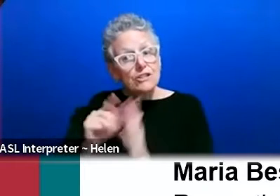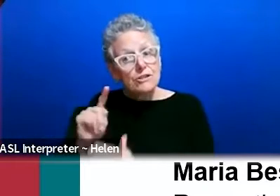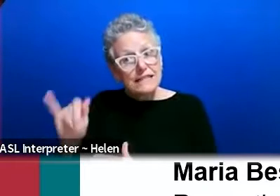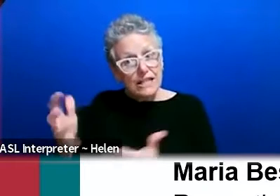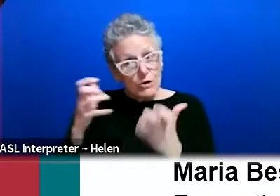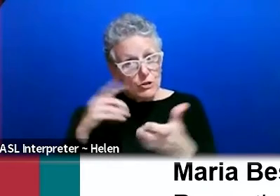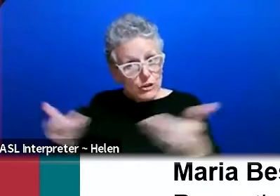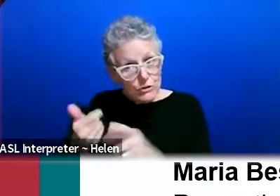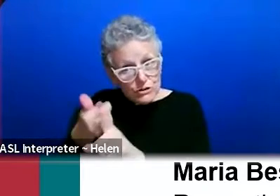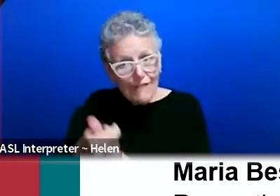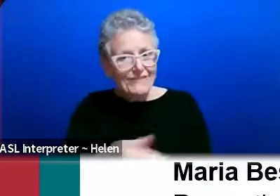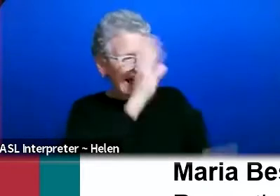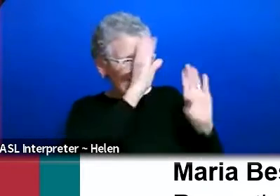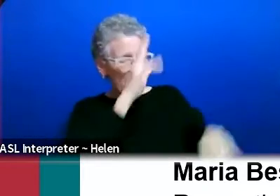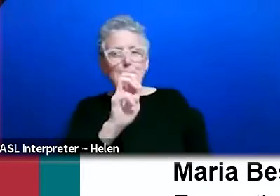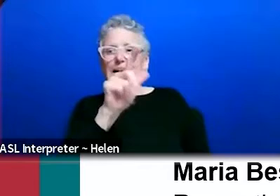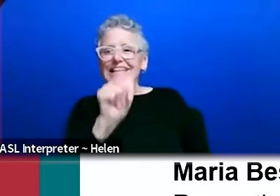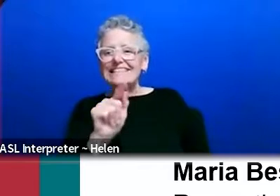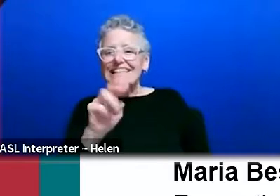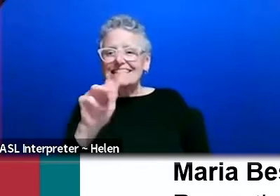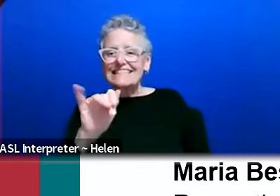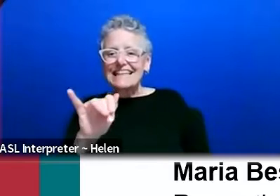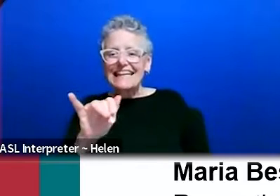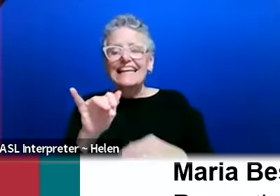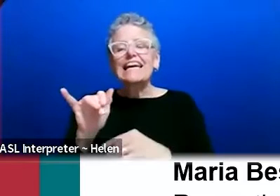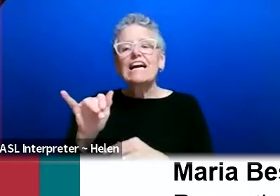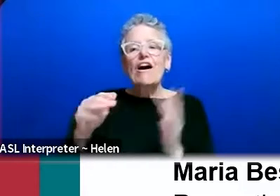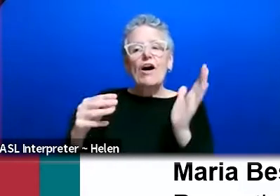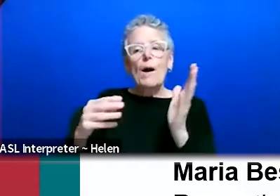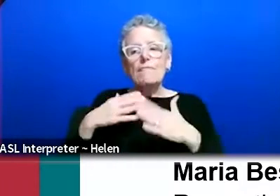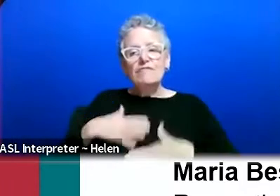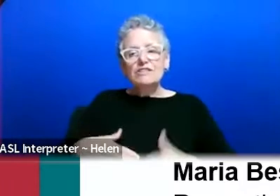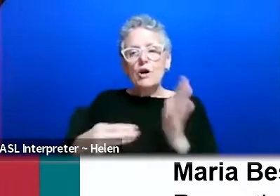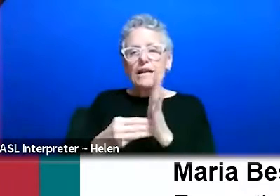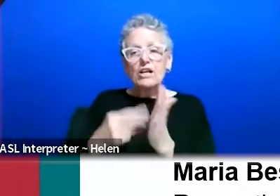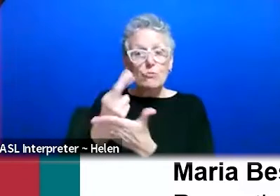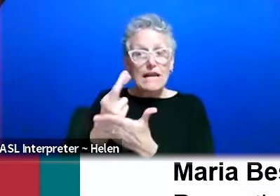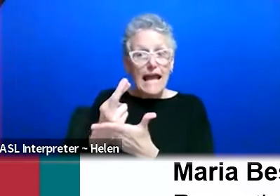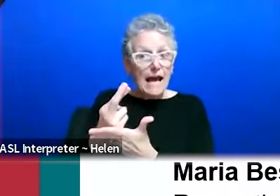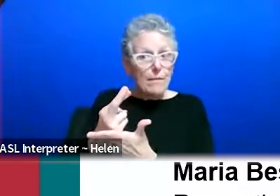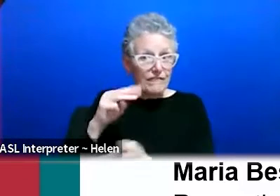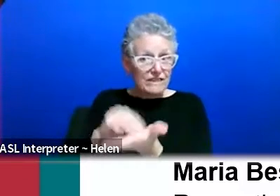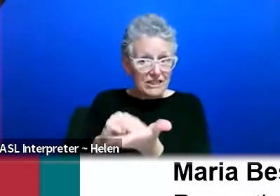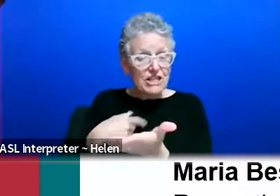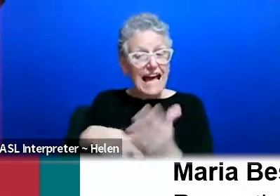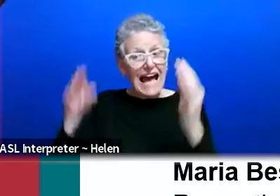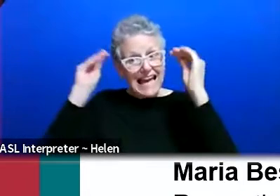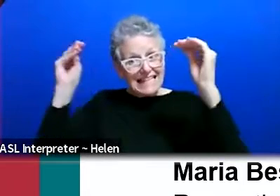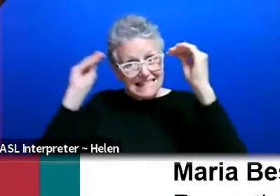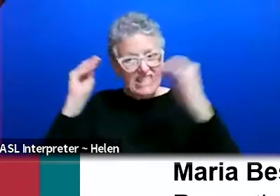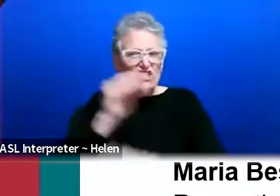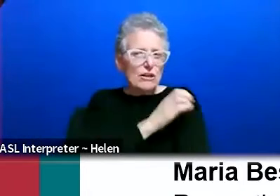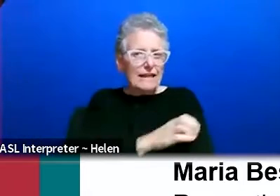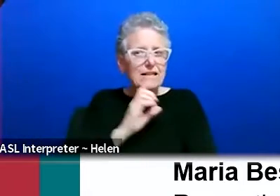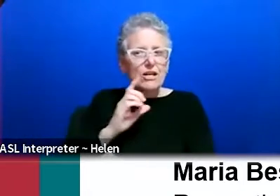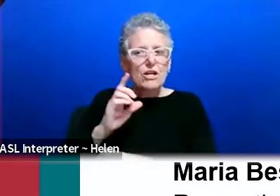Melissa Tinney. I am a physical medicine and rehab physician. I also clinically teach